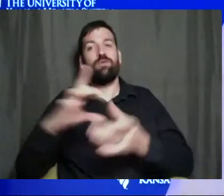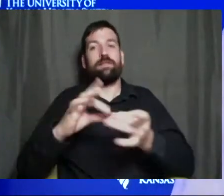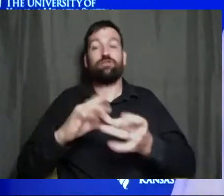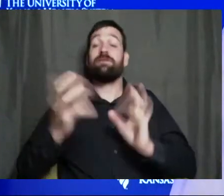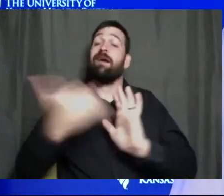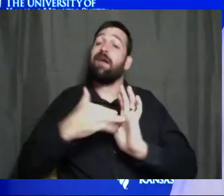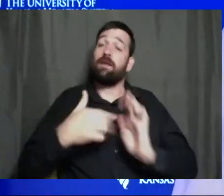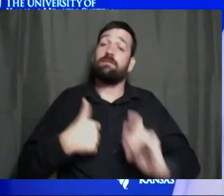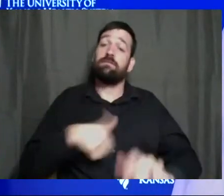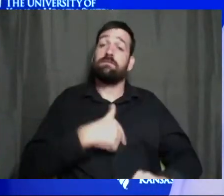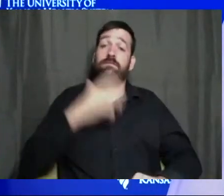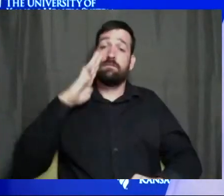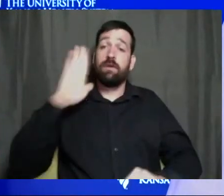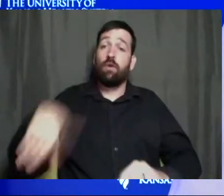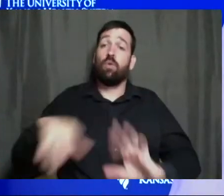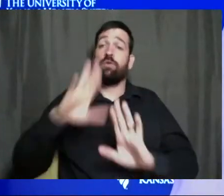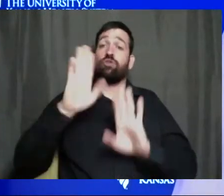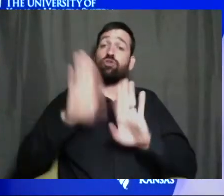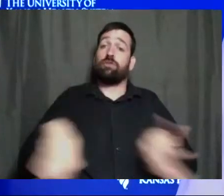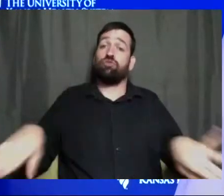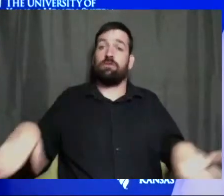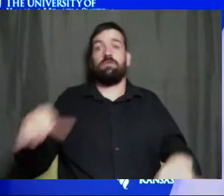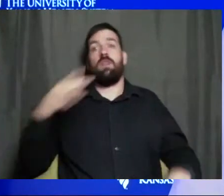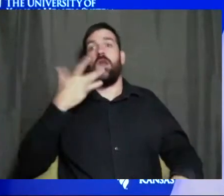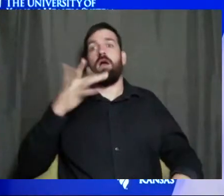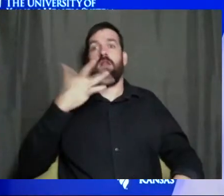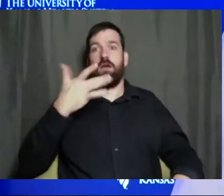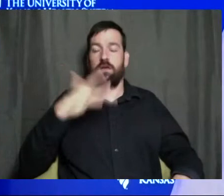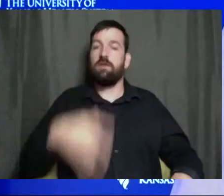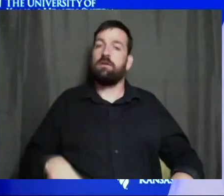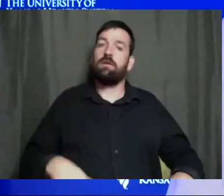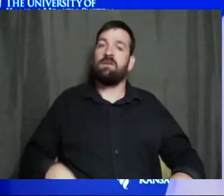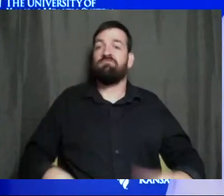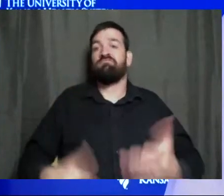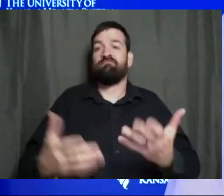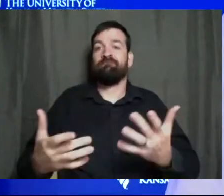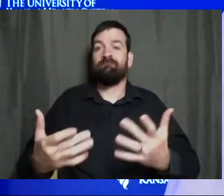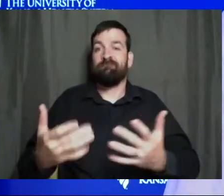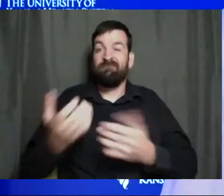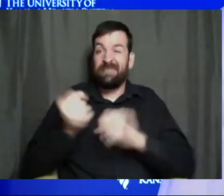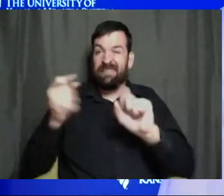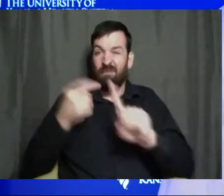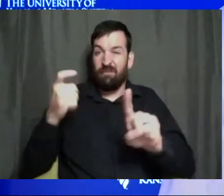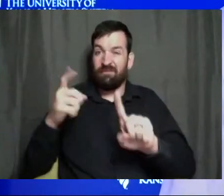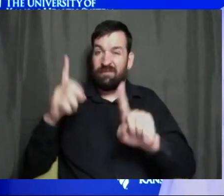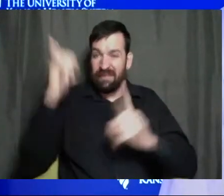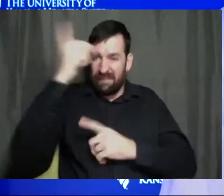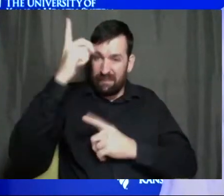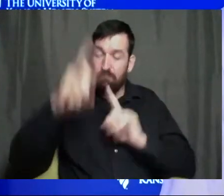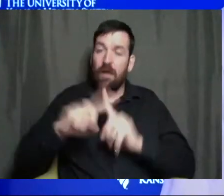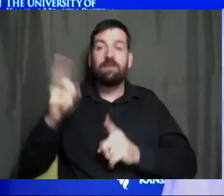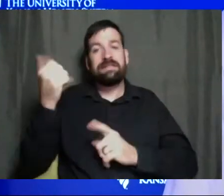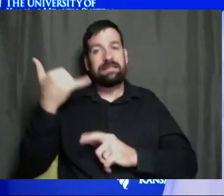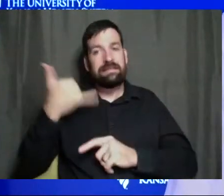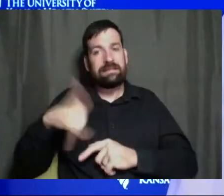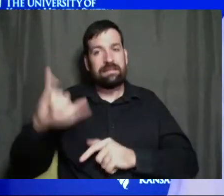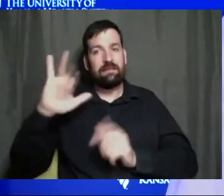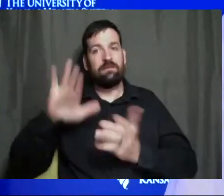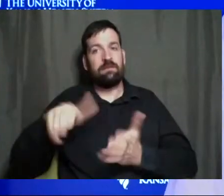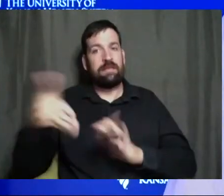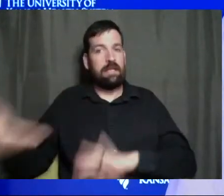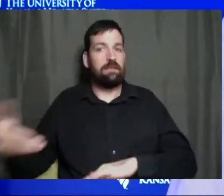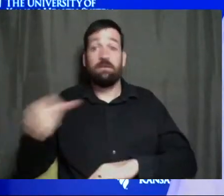that children, luckily, have been relatively spared from this disease, but we know that there are deaths, and it also is not just about